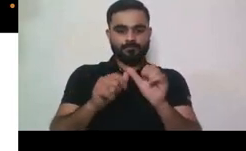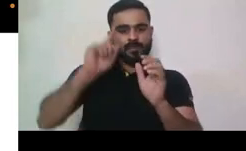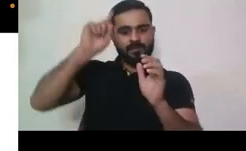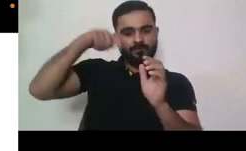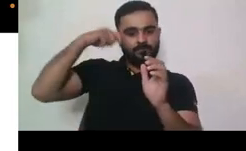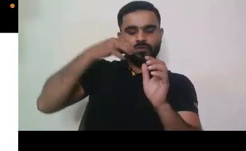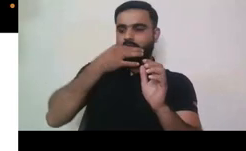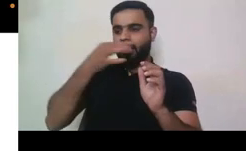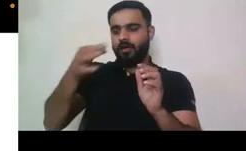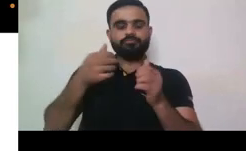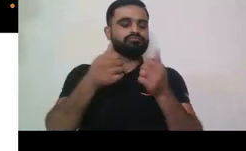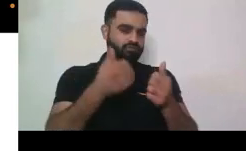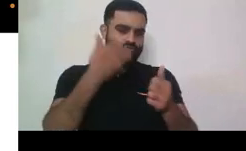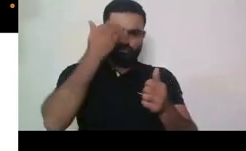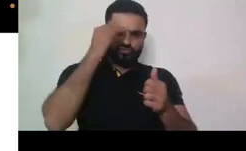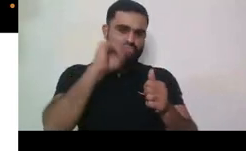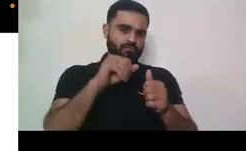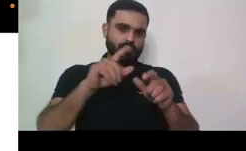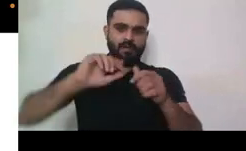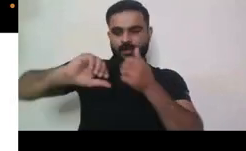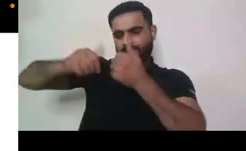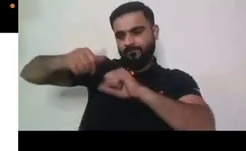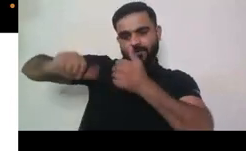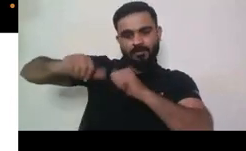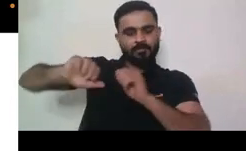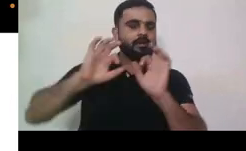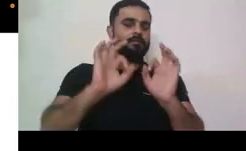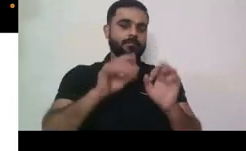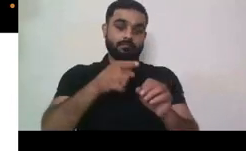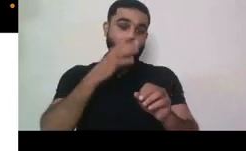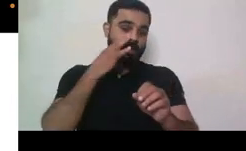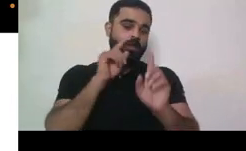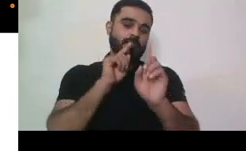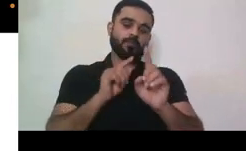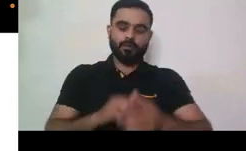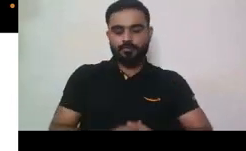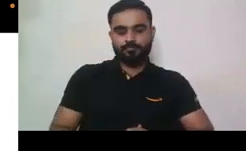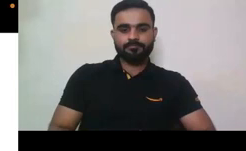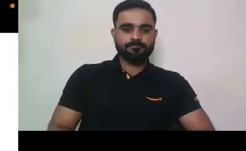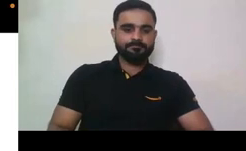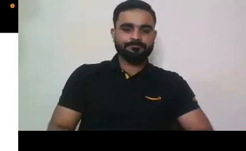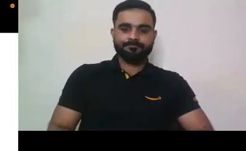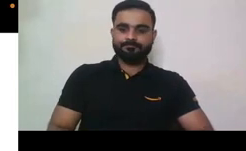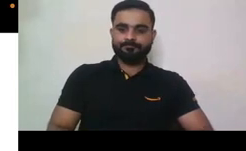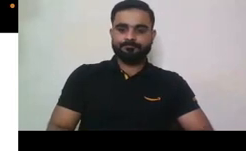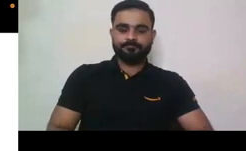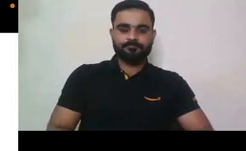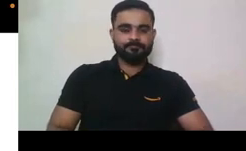recording. Nice. We know this saying, feedback from others. Good, excellent. This is the excellent point. She